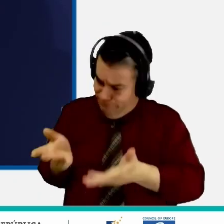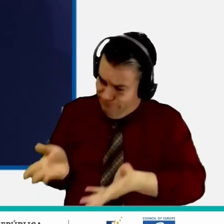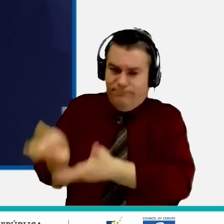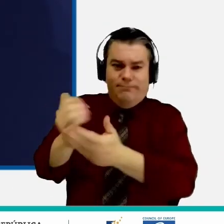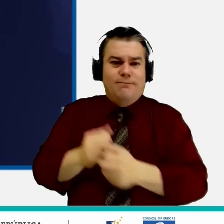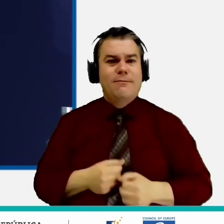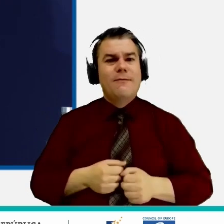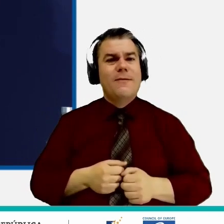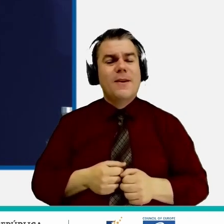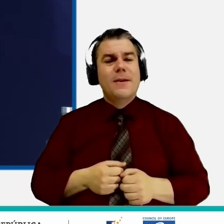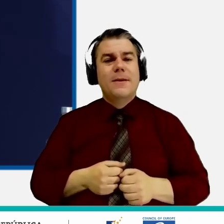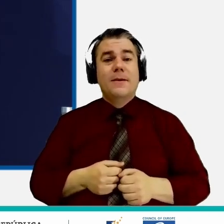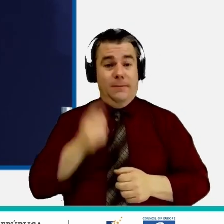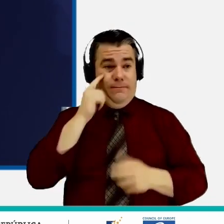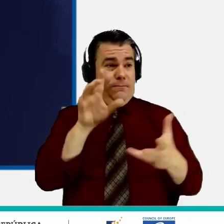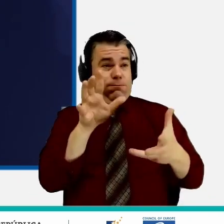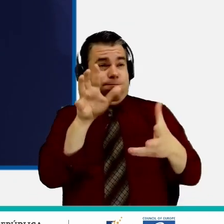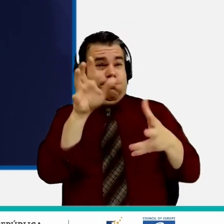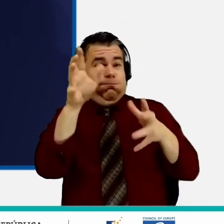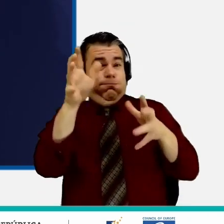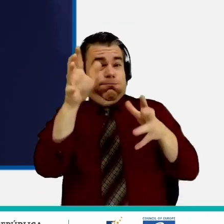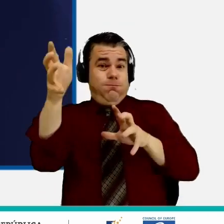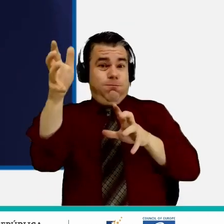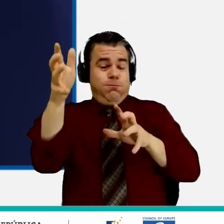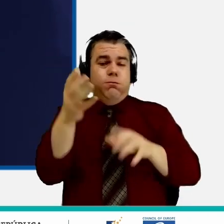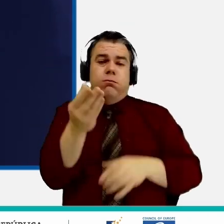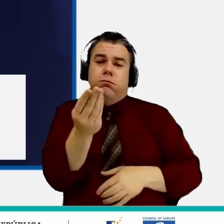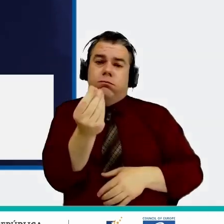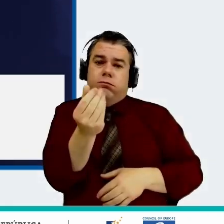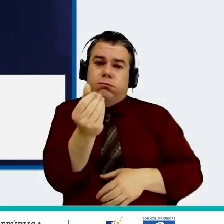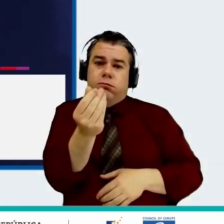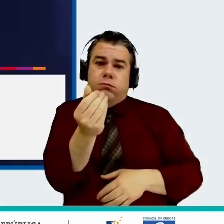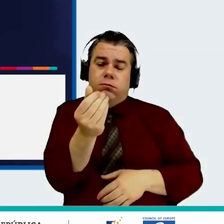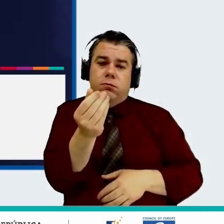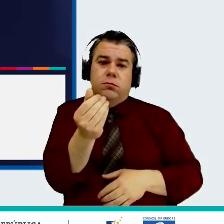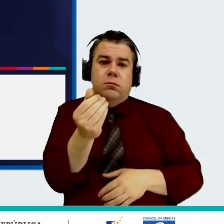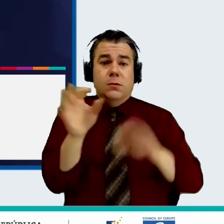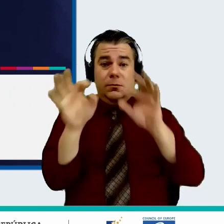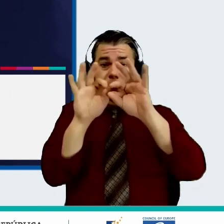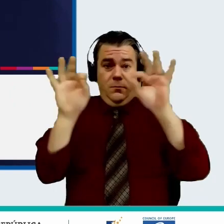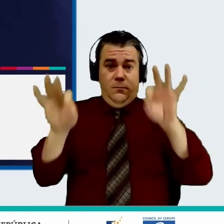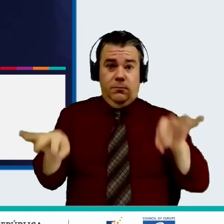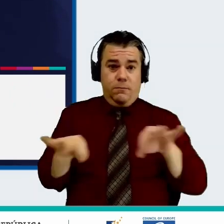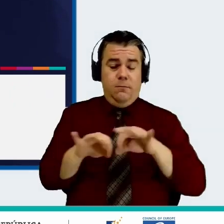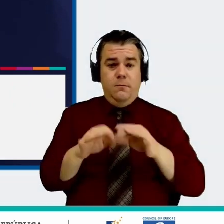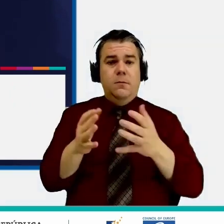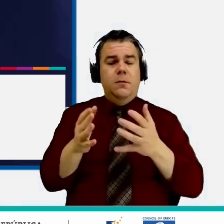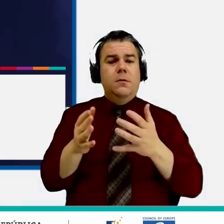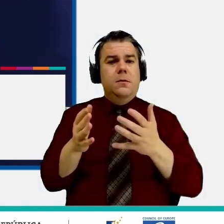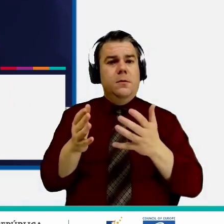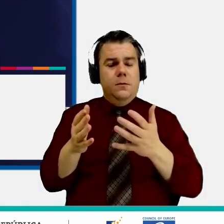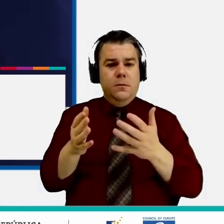we also need to relocalize our economy and infrastructure to make them less vulnerable for global